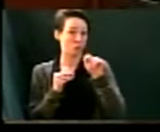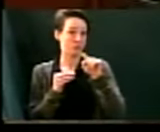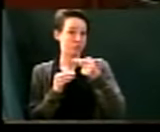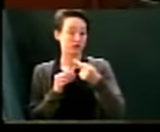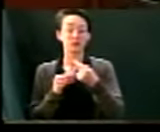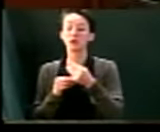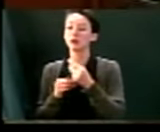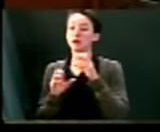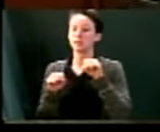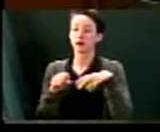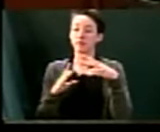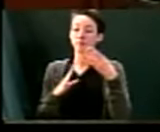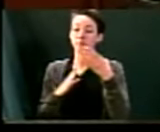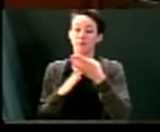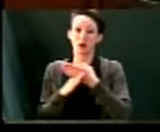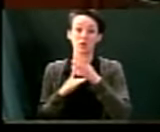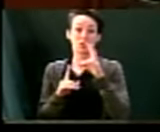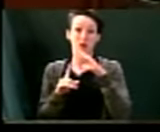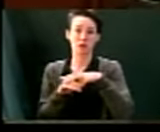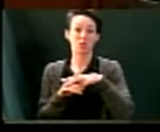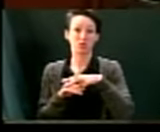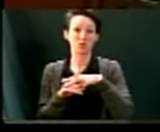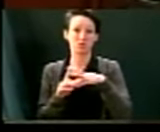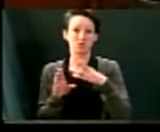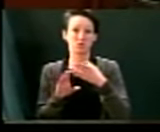October 1st. Okay.